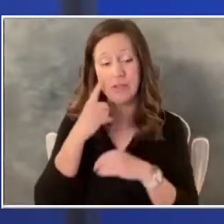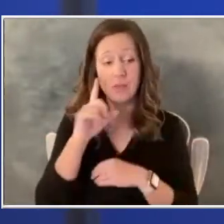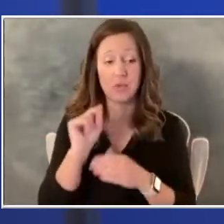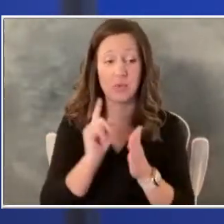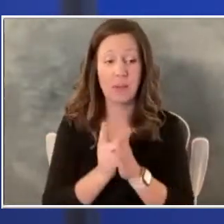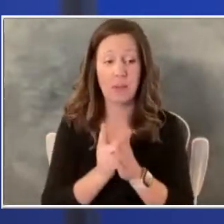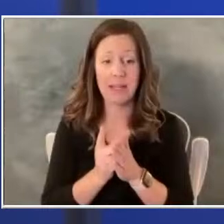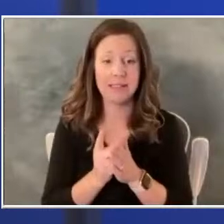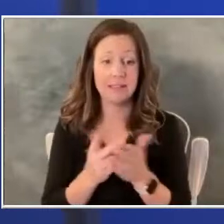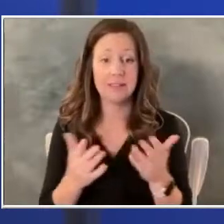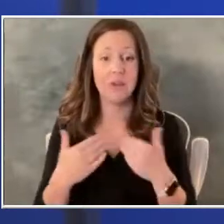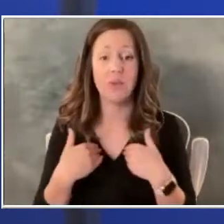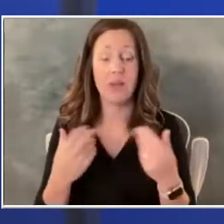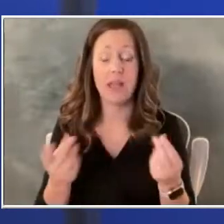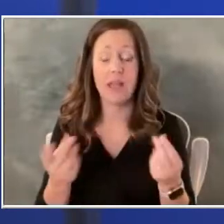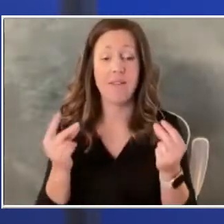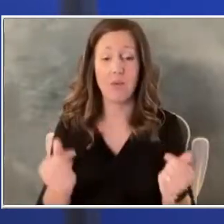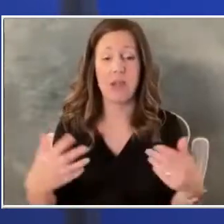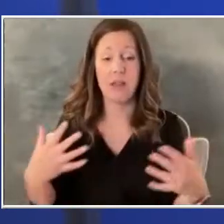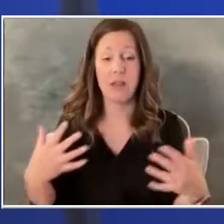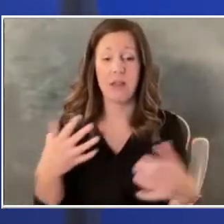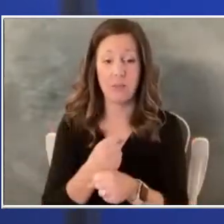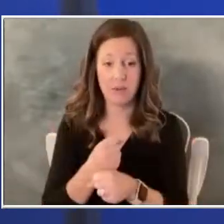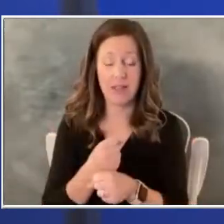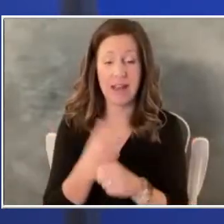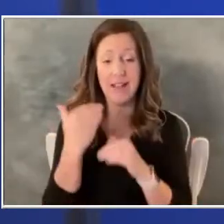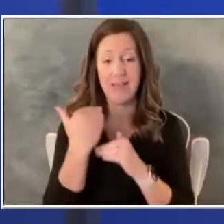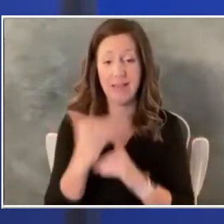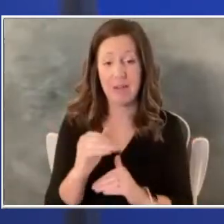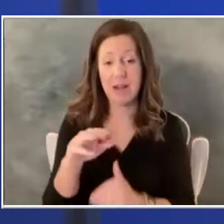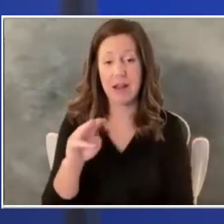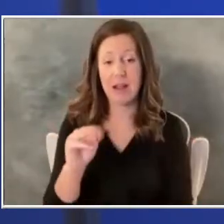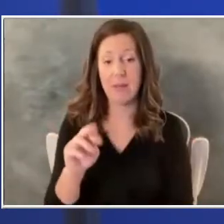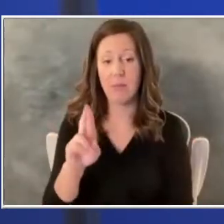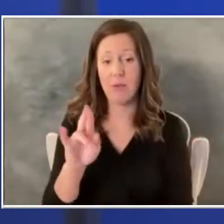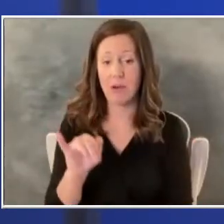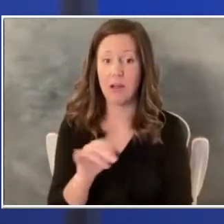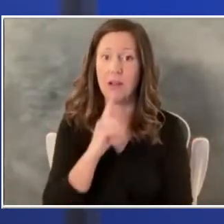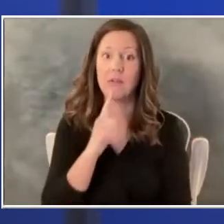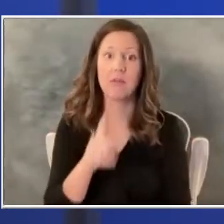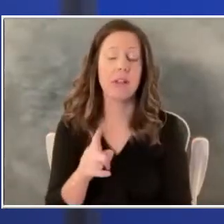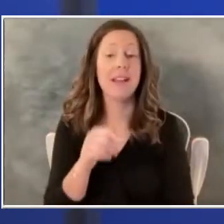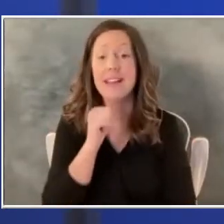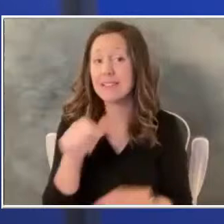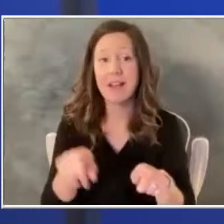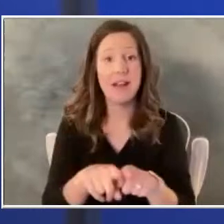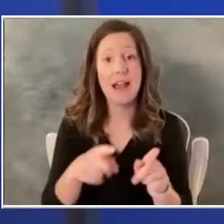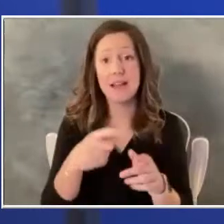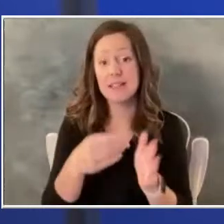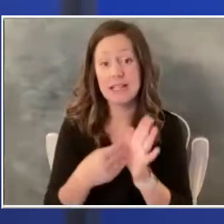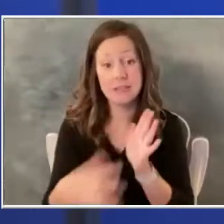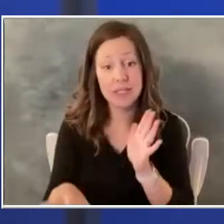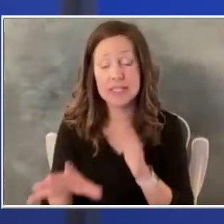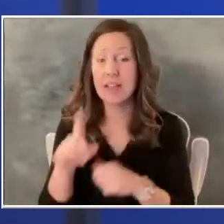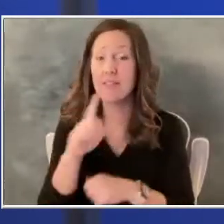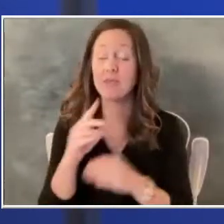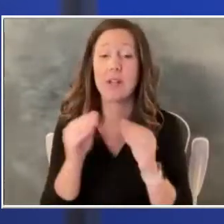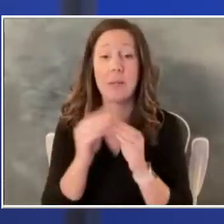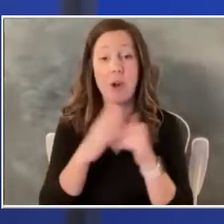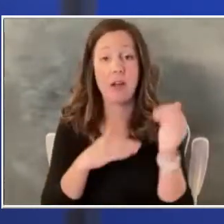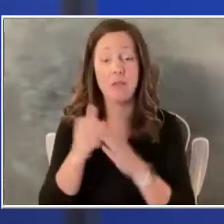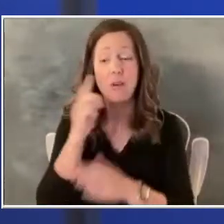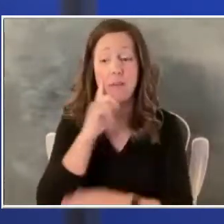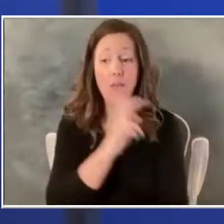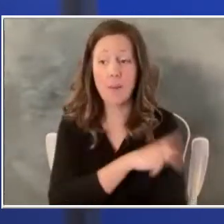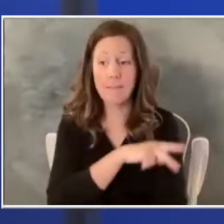what's called an abbreviated or limited MRI. It's much less expensive, much more comfortable for the patient, and much less